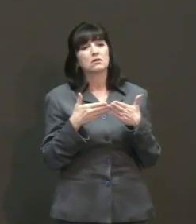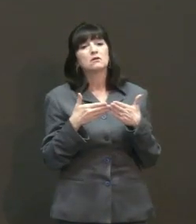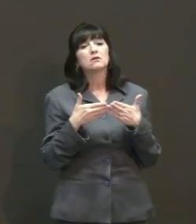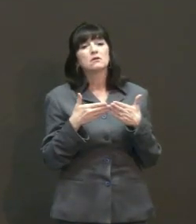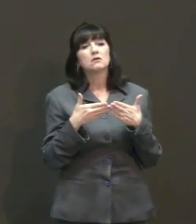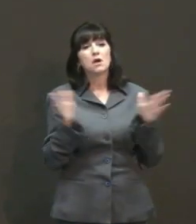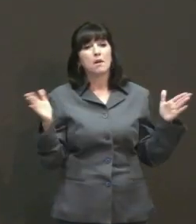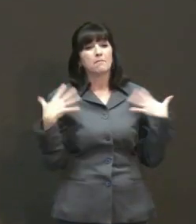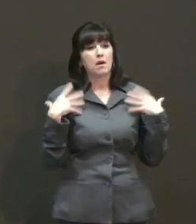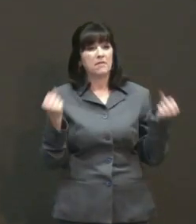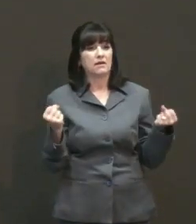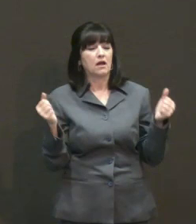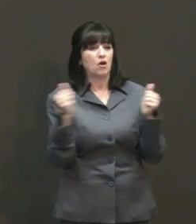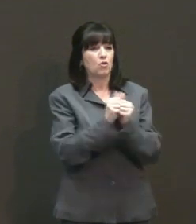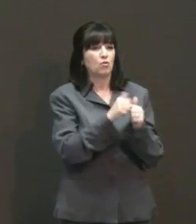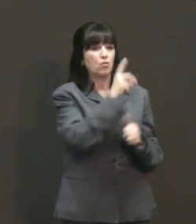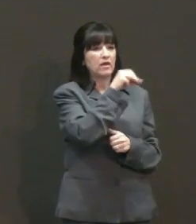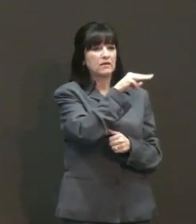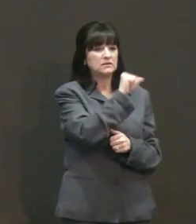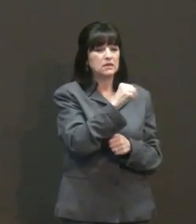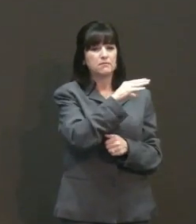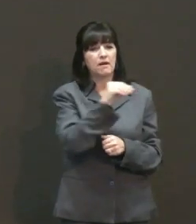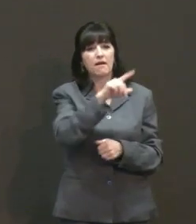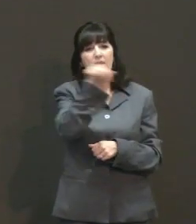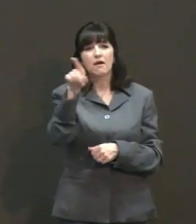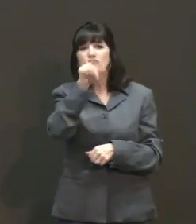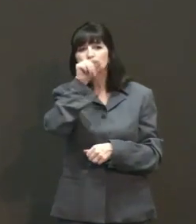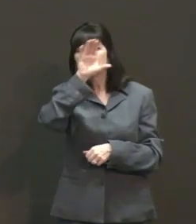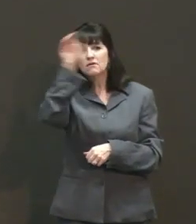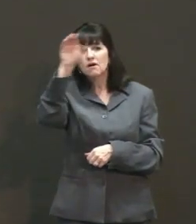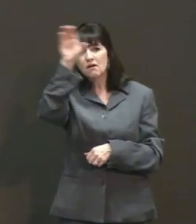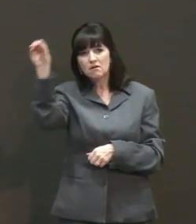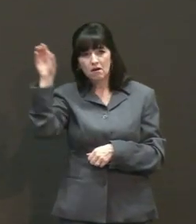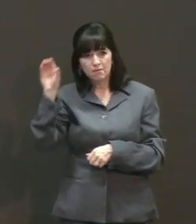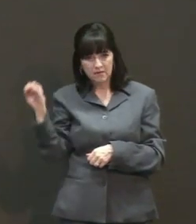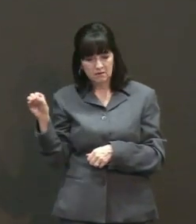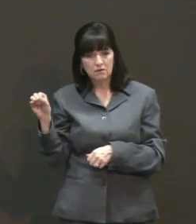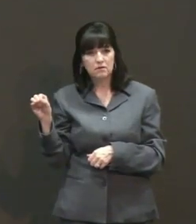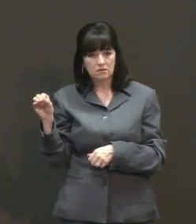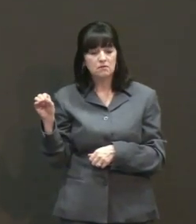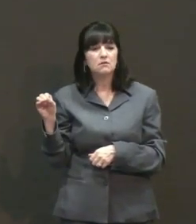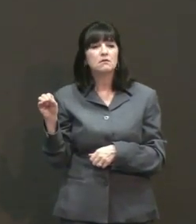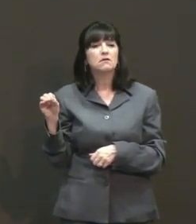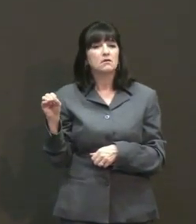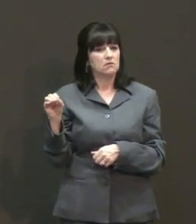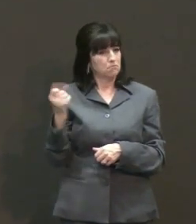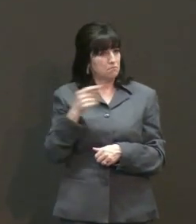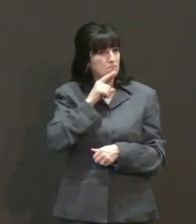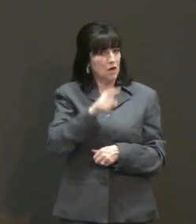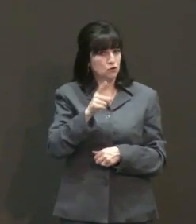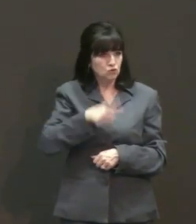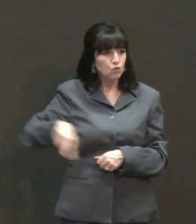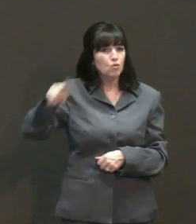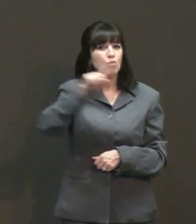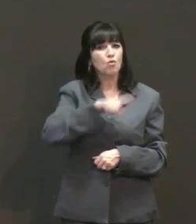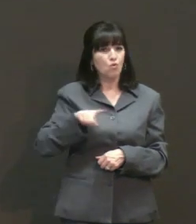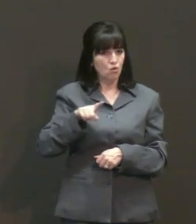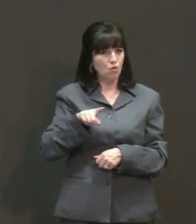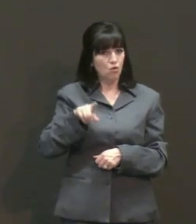Agriculture, and the poultry plants to ensure that they are doing all that they can